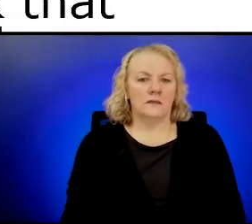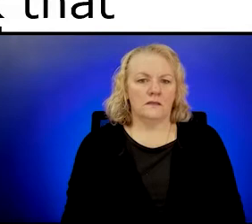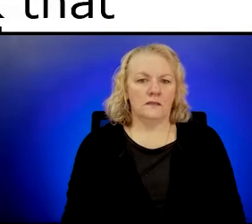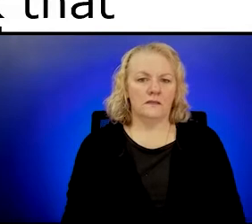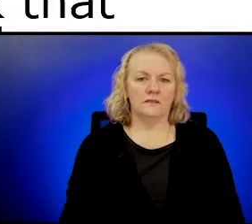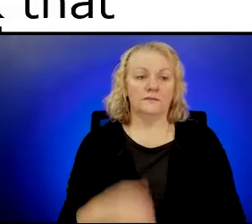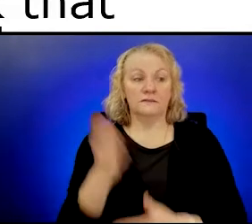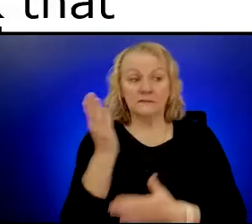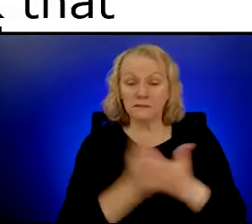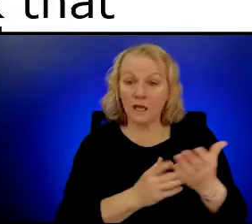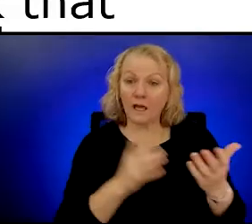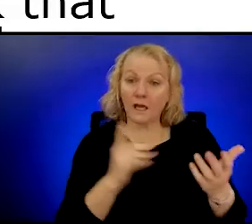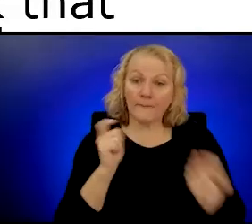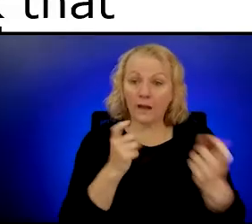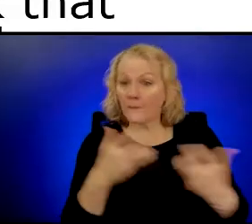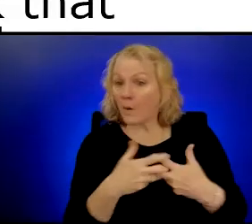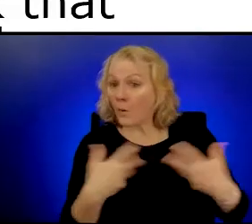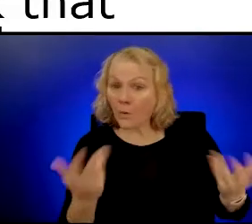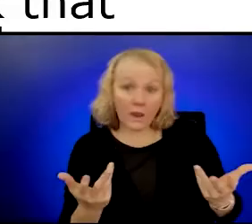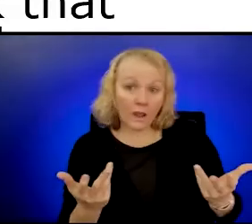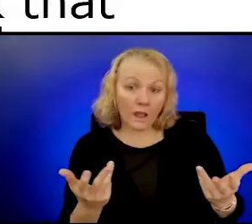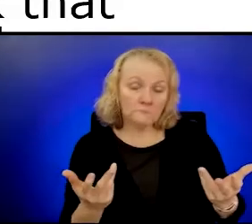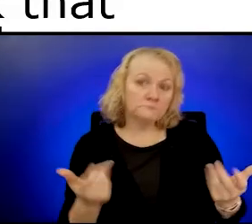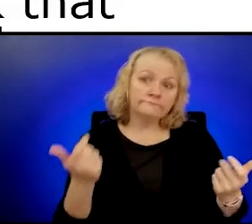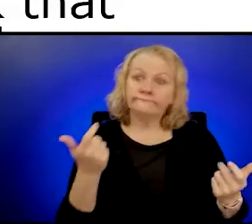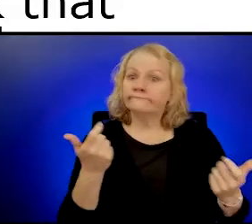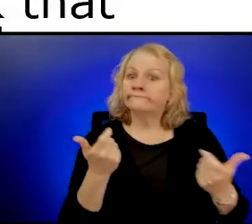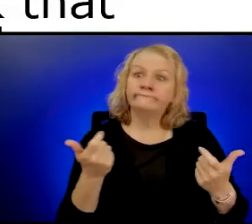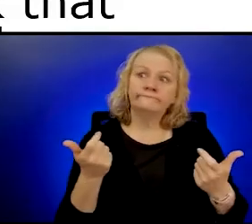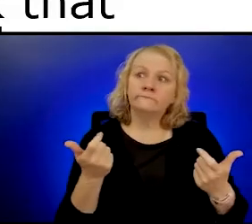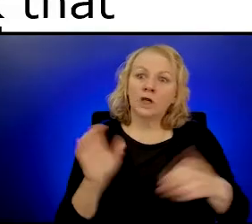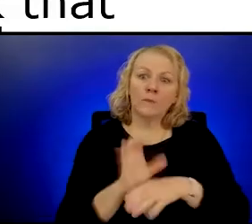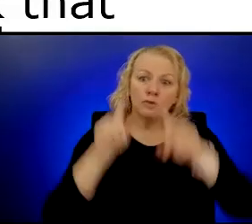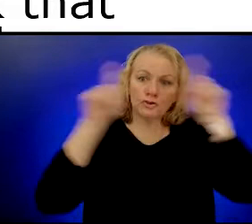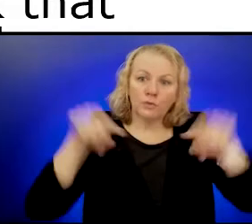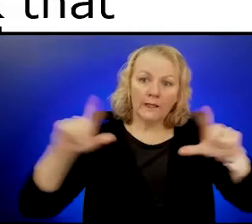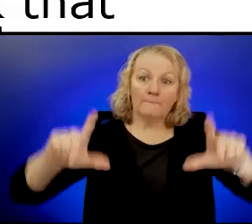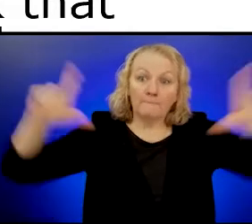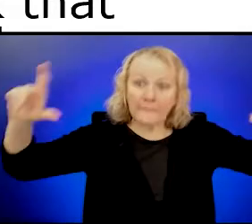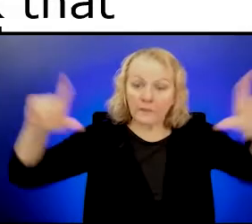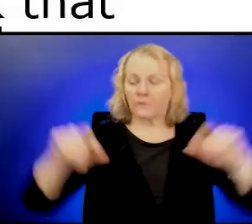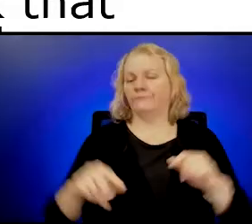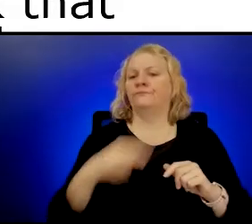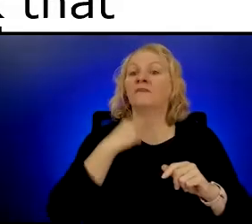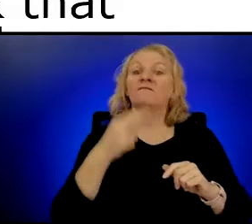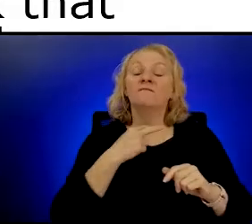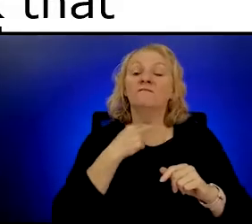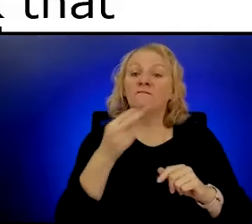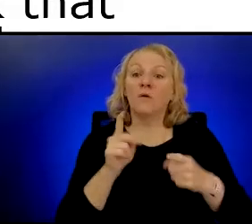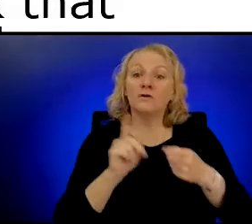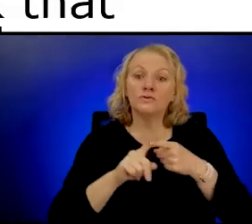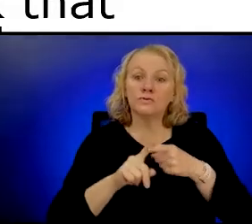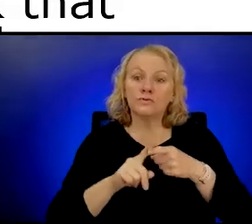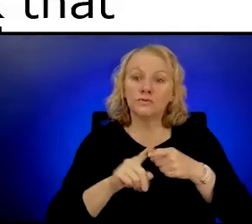some accommodations could be a bigger computer screen. Voice to text software is required to hire a person that's